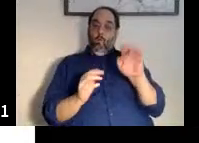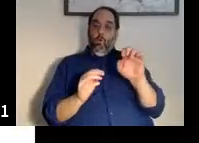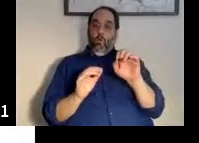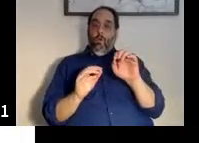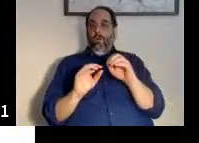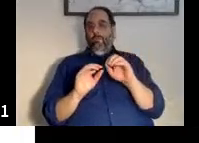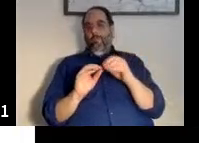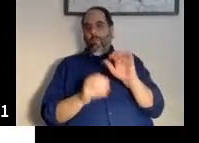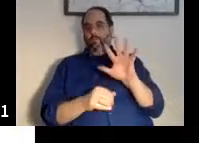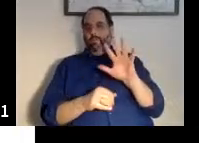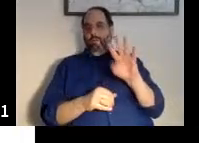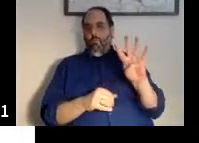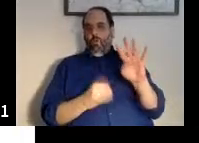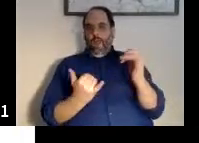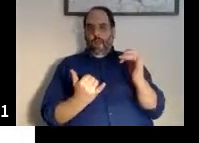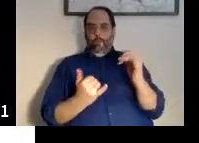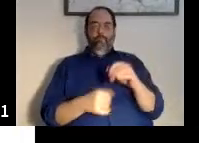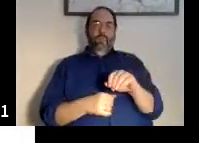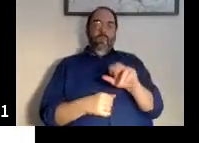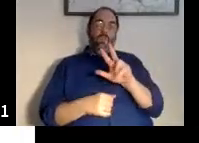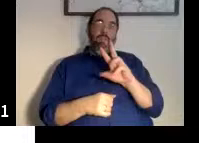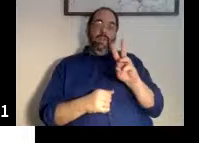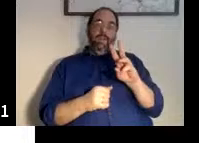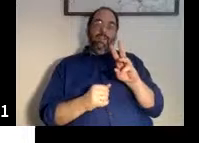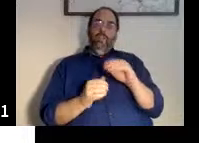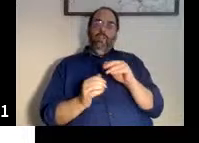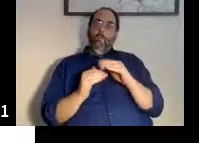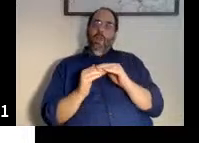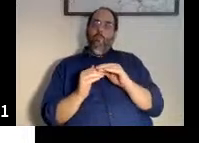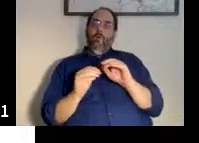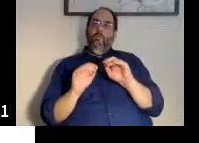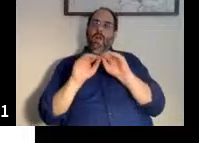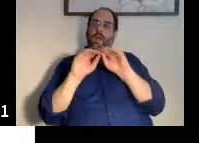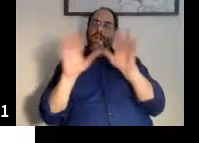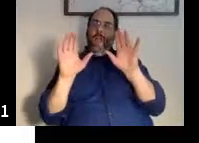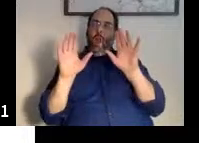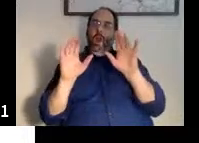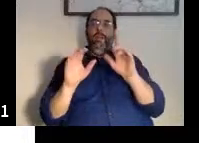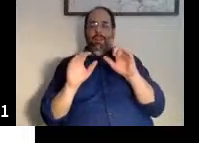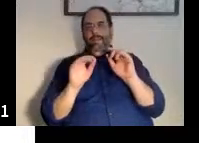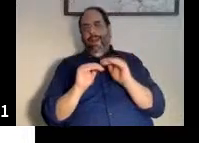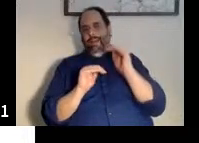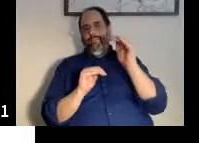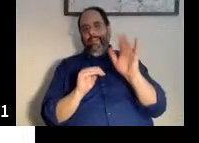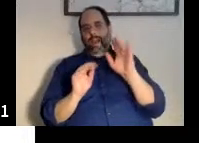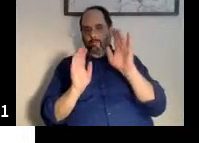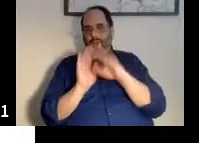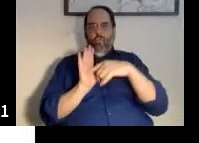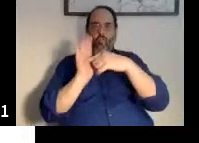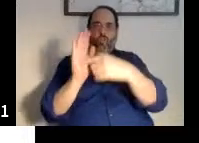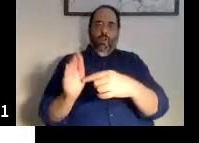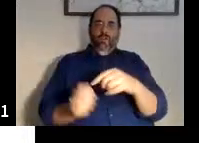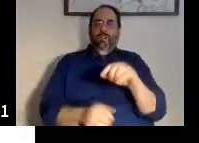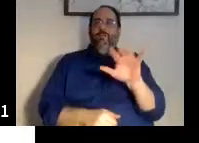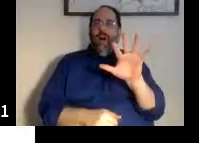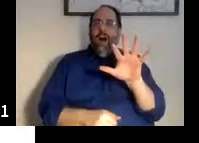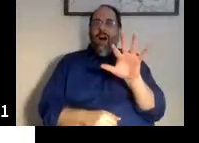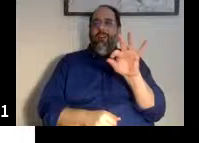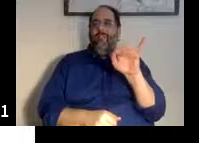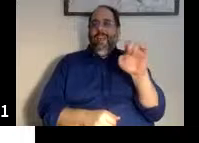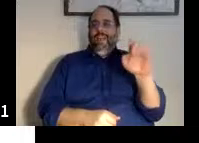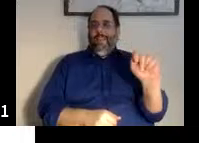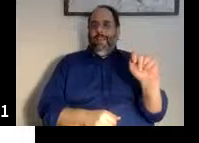elevated accessible route, 36-inch minimum clear width, you really need to exceed wherever possible. The picture I'm showing you here is a 5-foot one